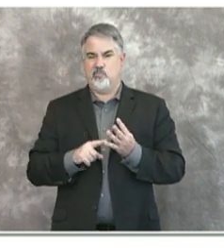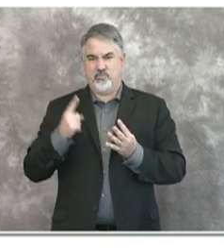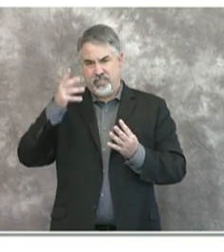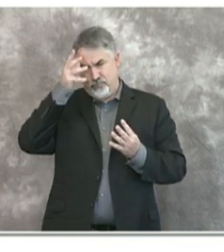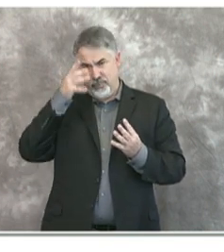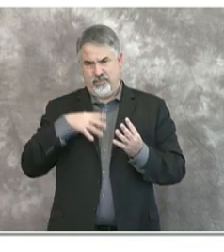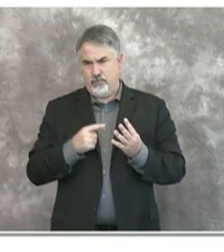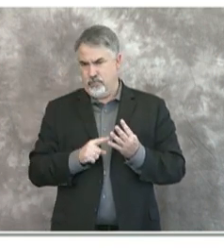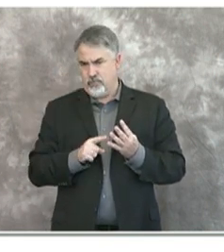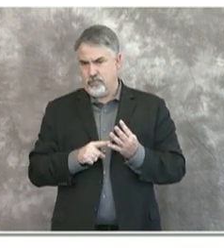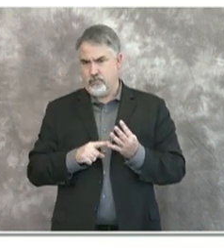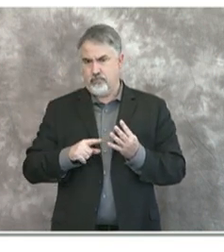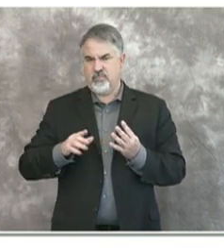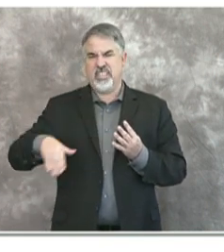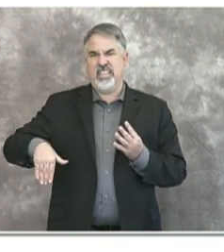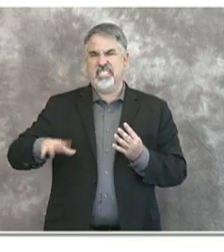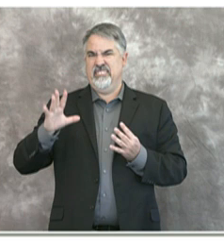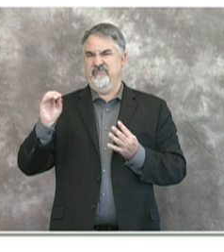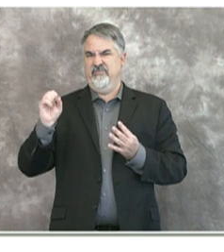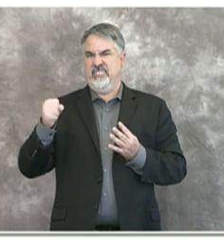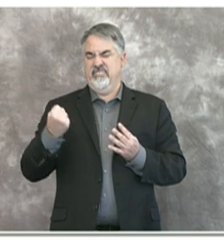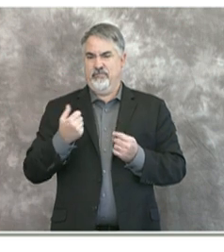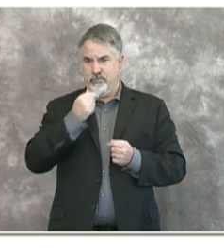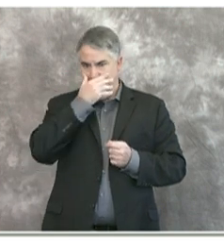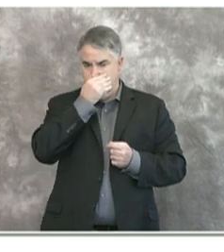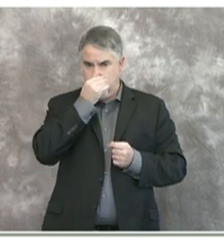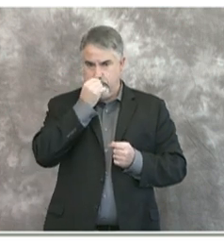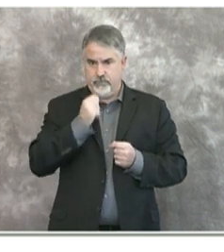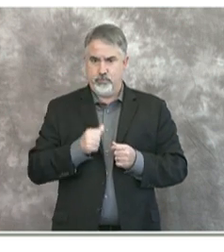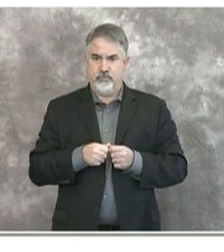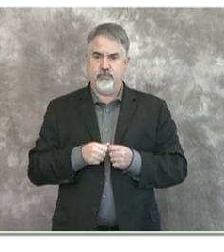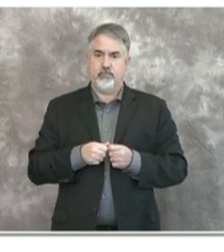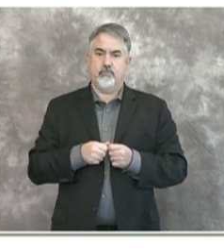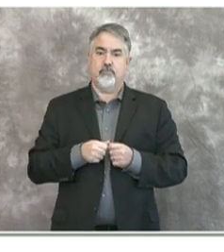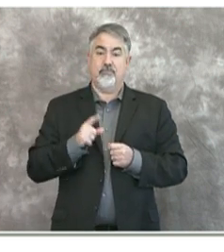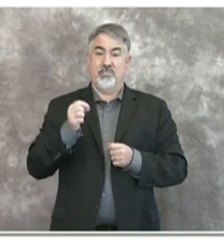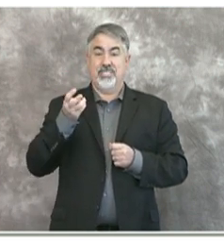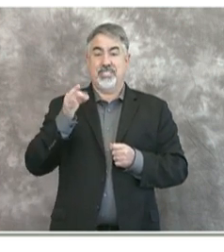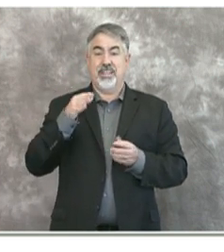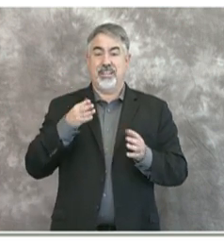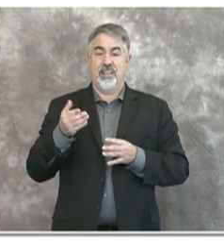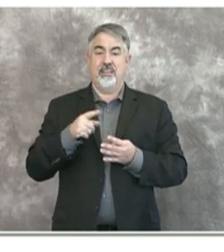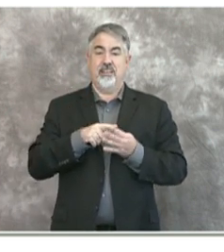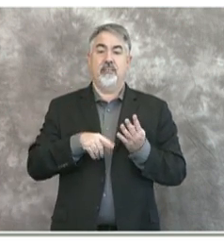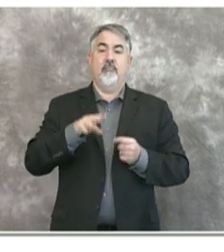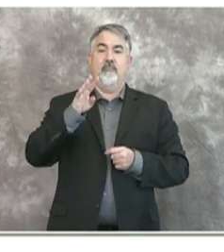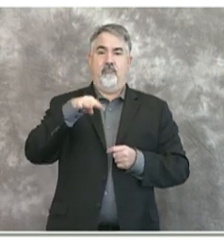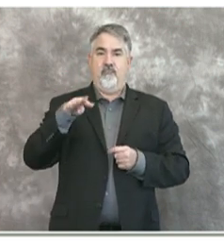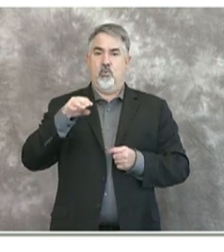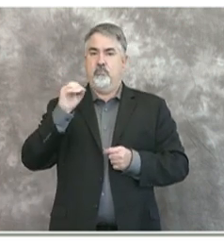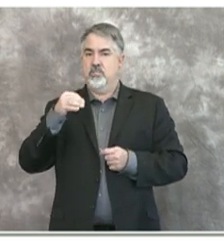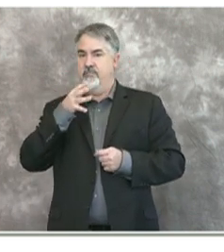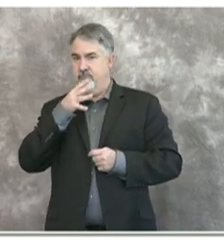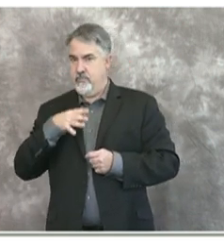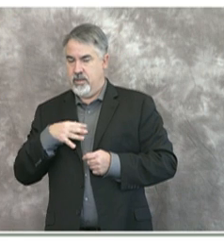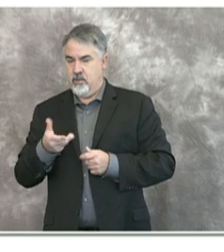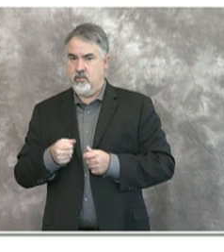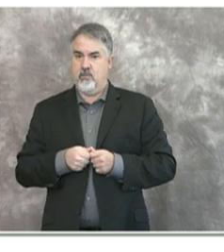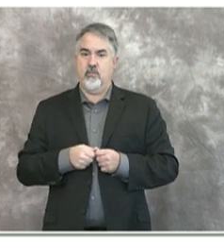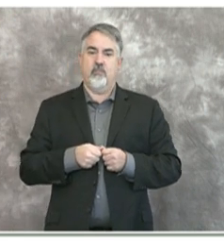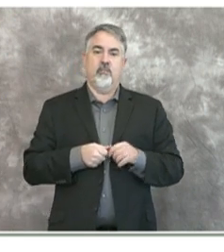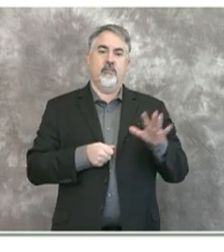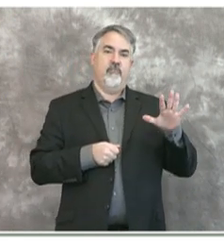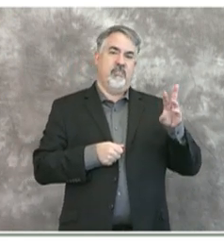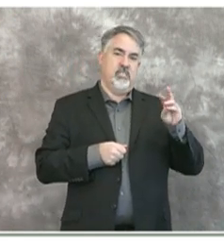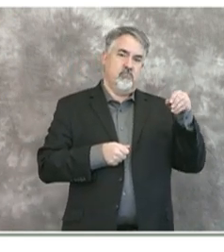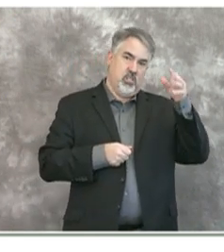late 50s. Also, of the 169 deaths, 44% are female and 56% are male.